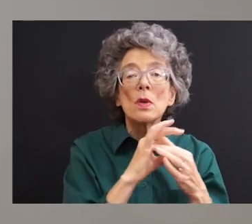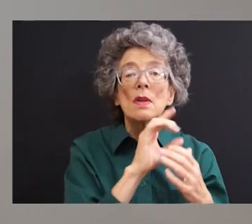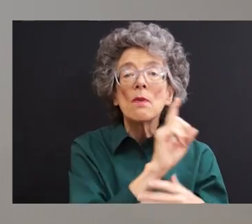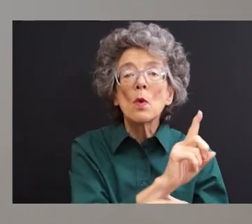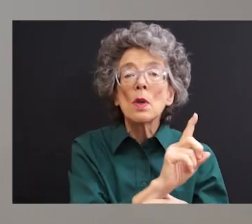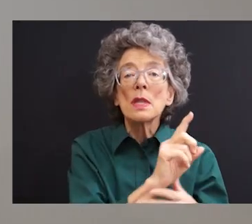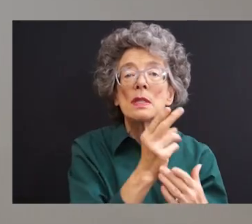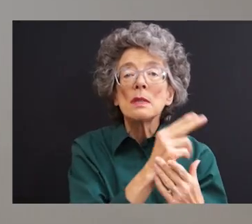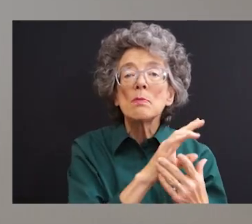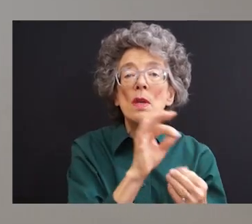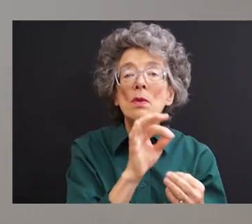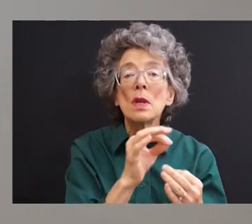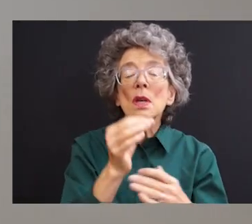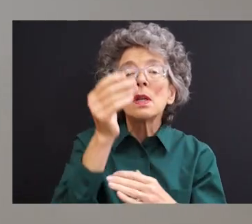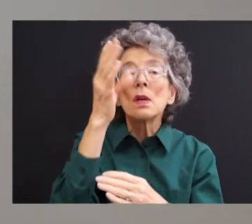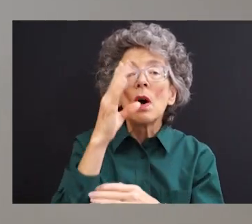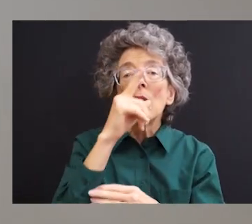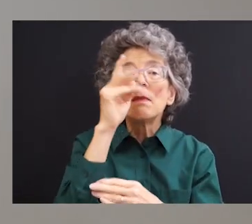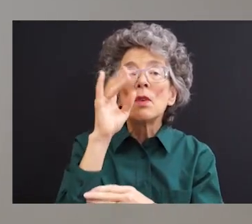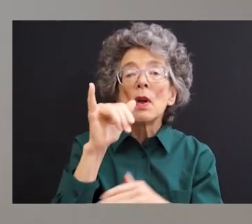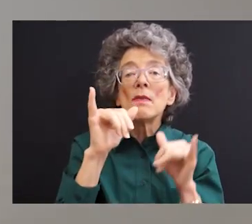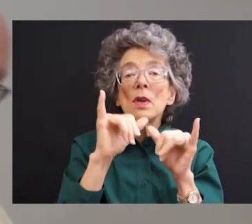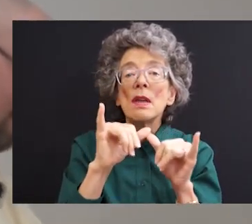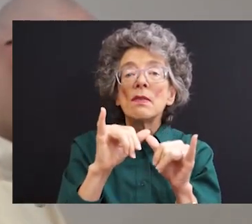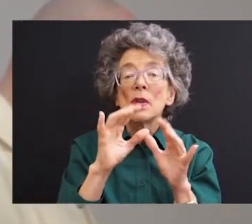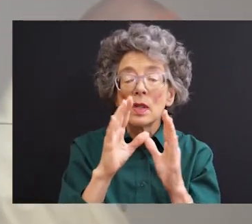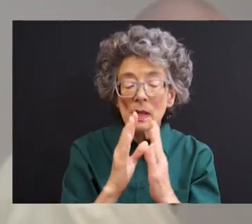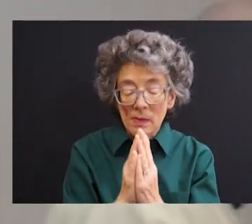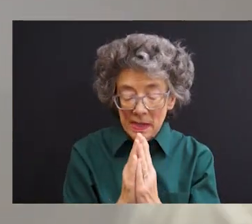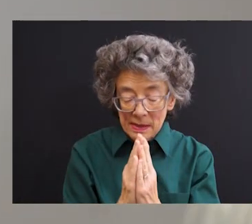Spirit, God, forever and ever.